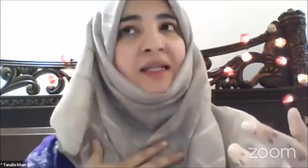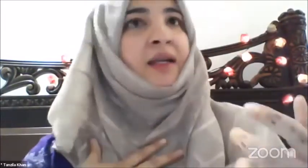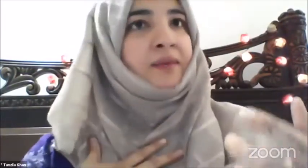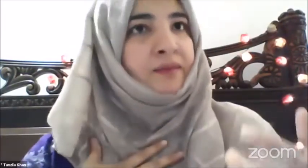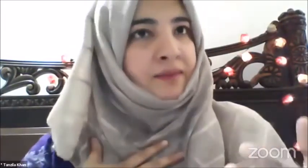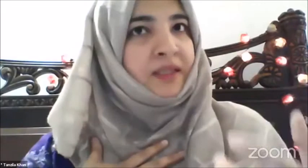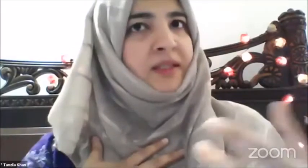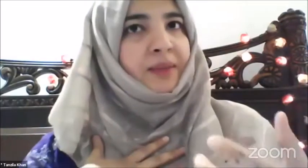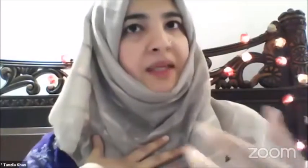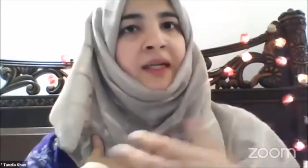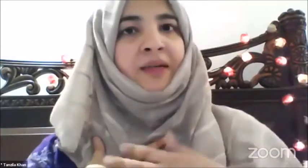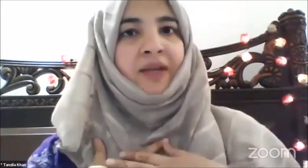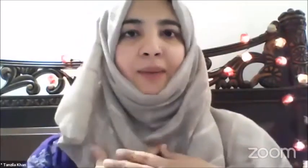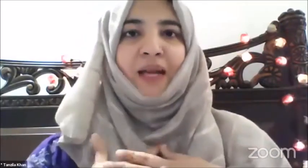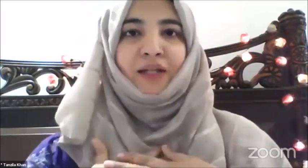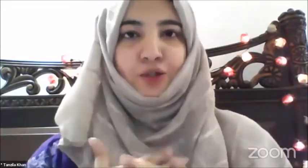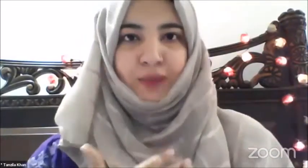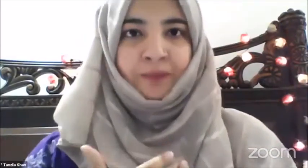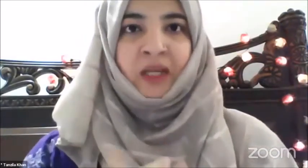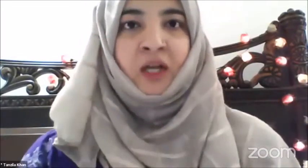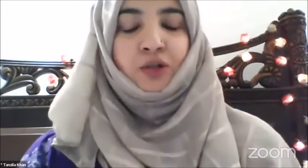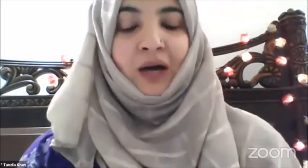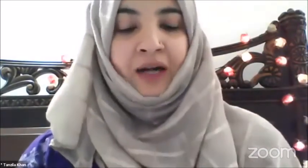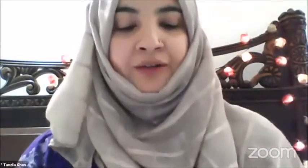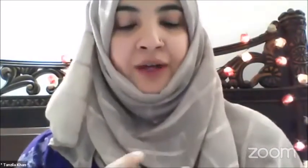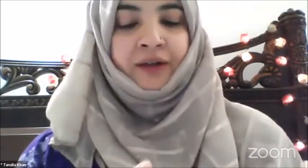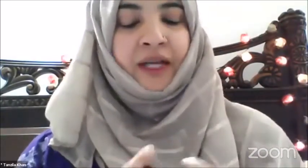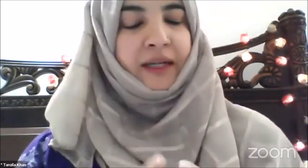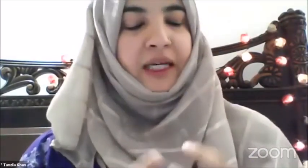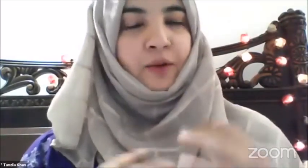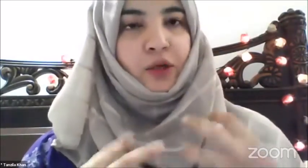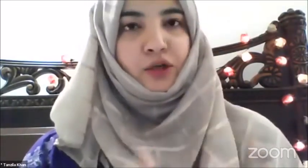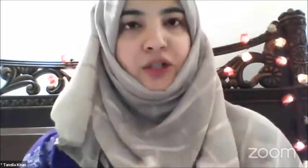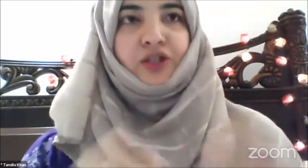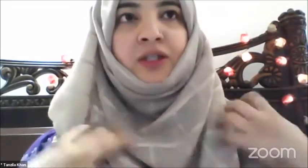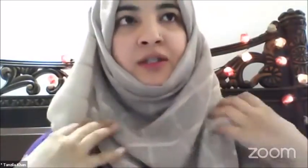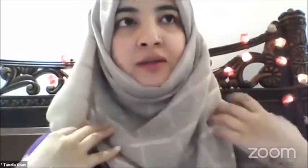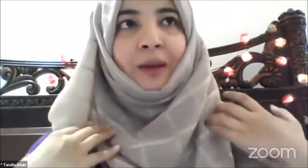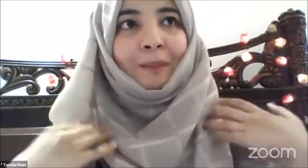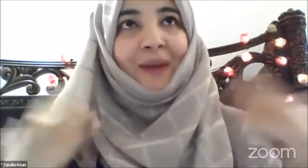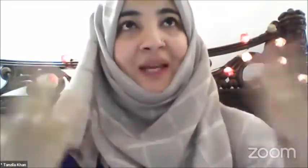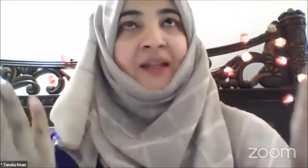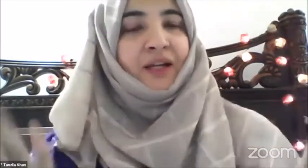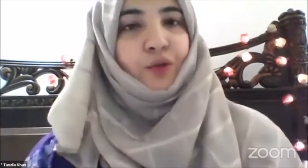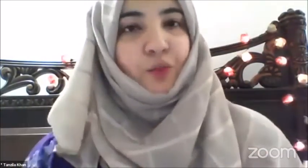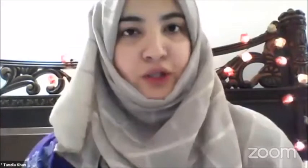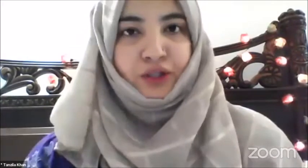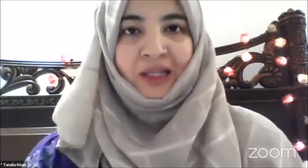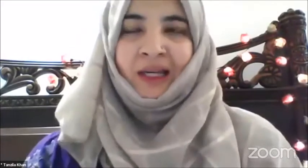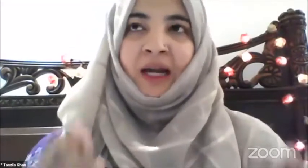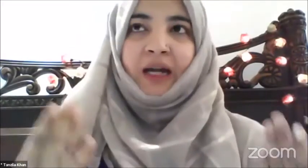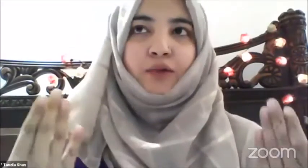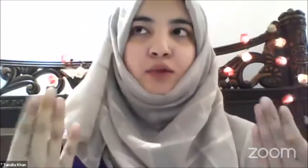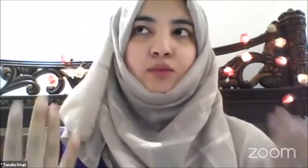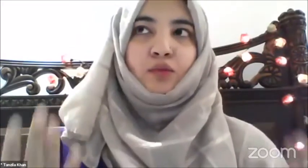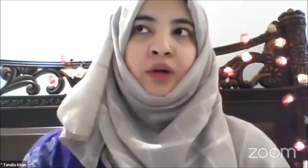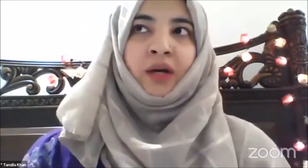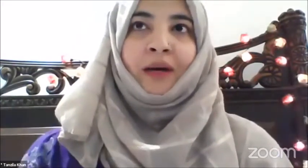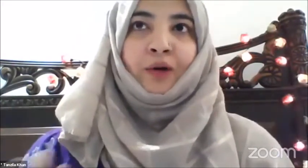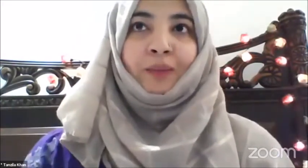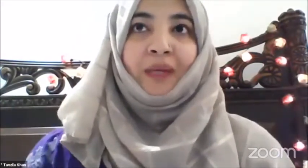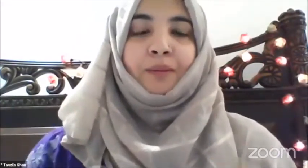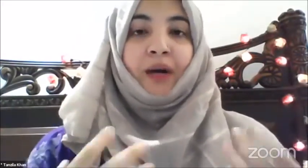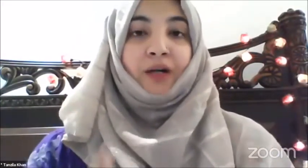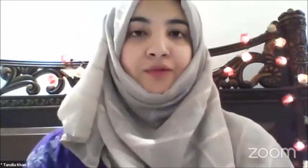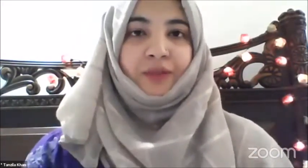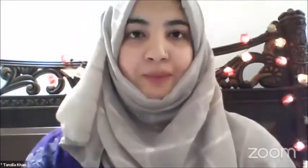and say that this is something that even applies to me. So our theater technique was not just a play that you're watching, it was more